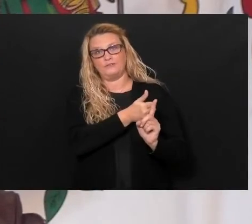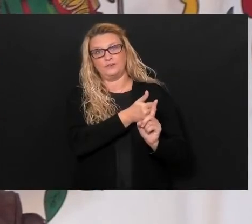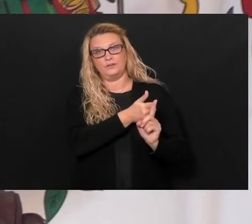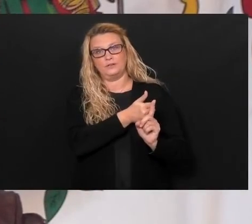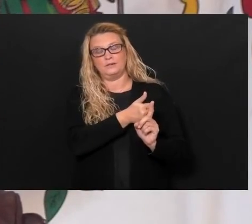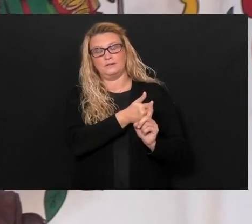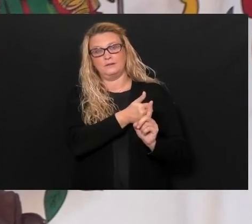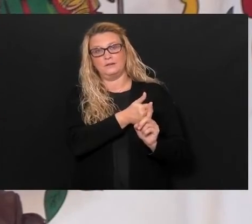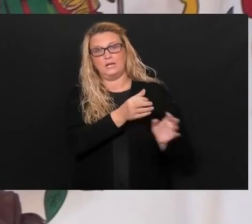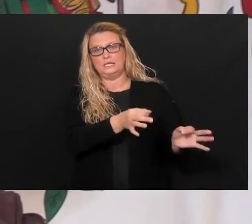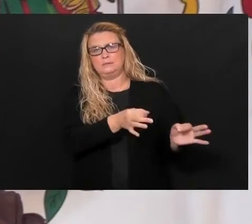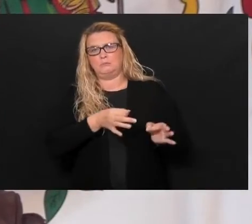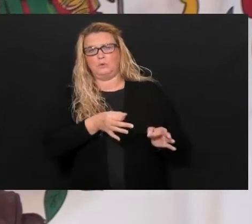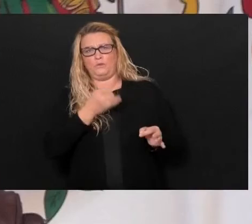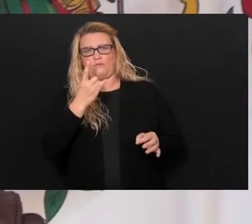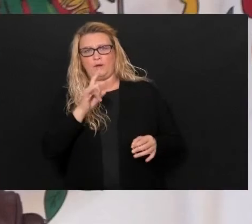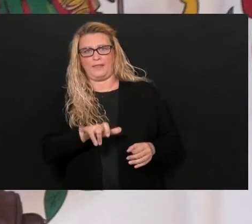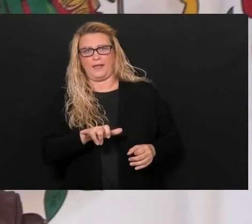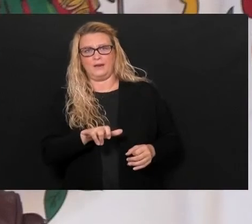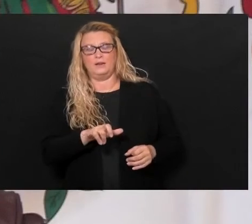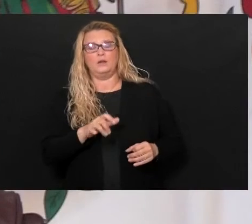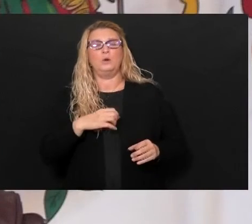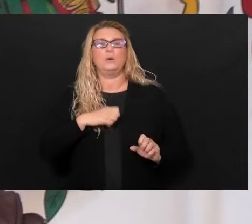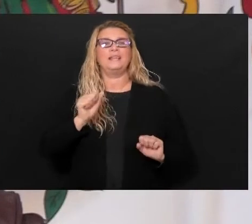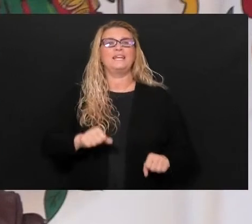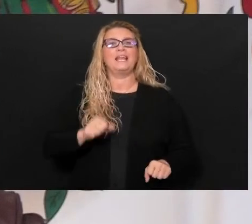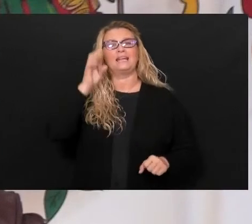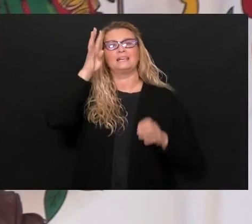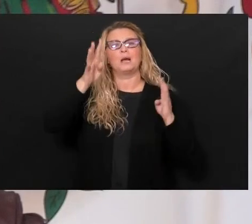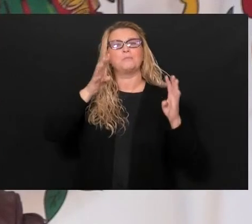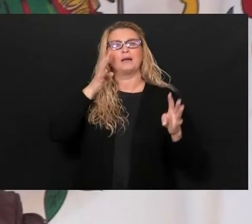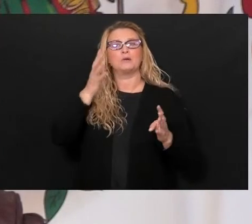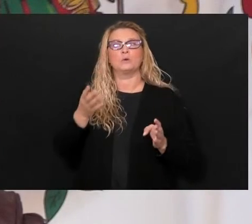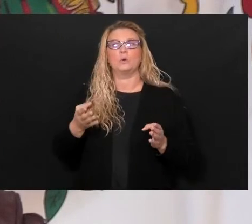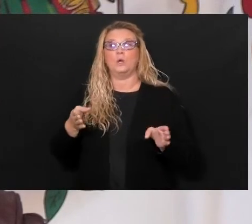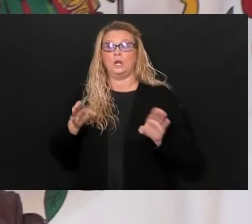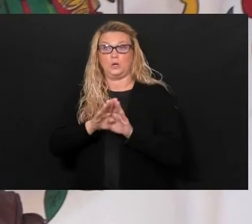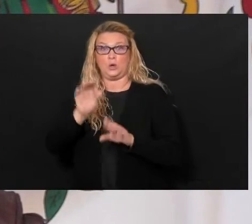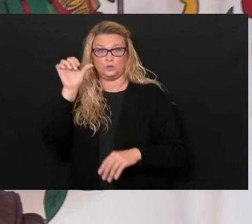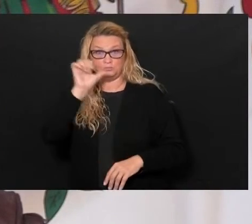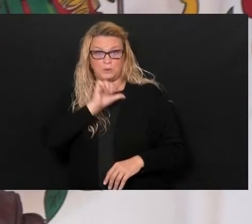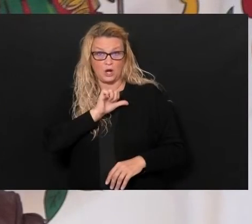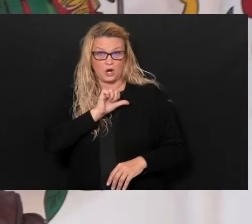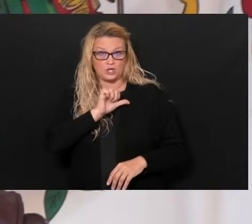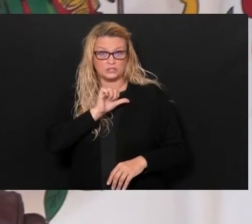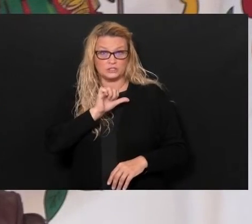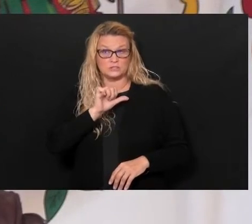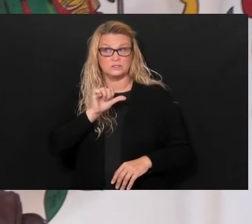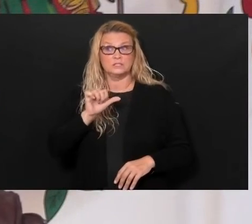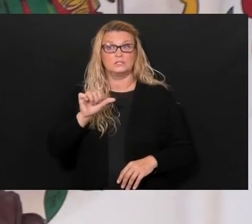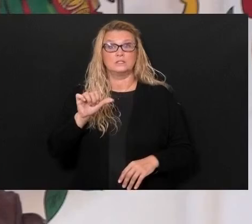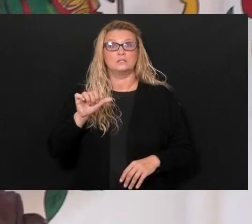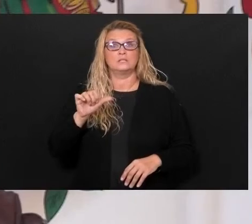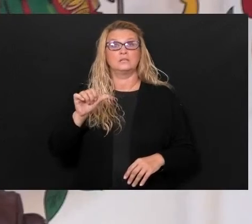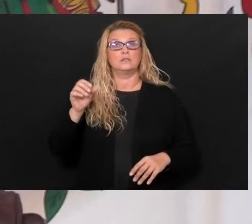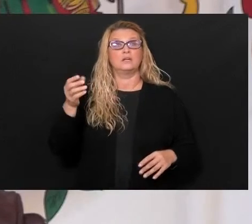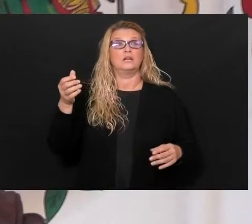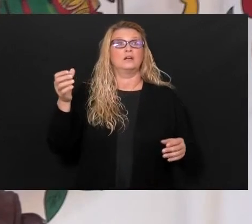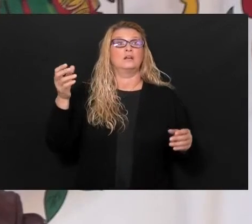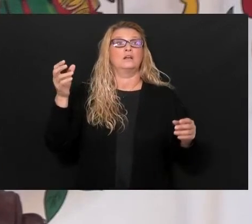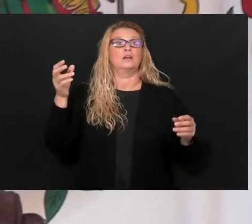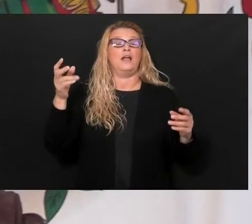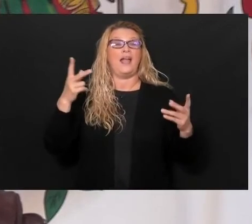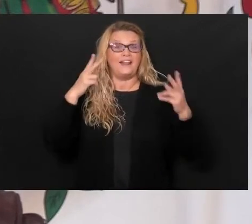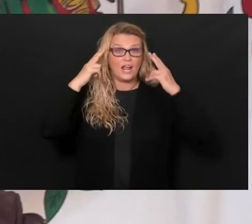that. We can come up with, you know, well, we're going to shut the bars down in Mineral County. We're going to shut the hairdressers down in